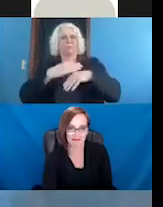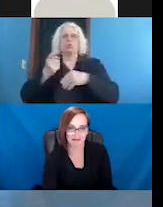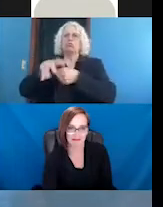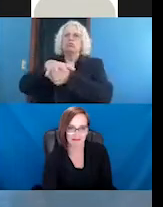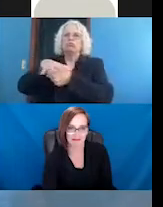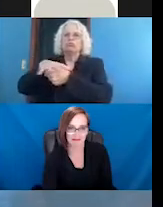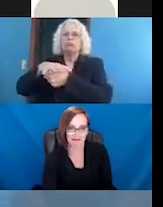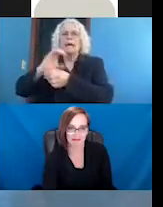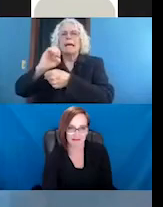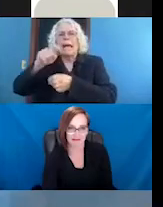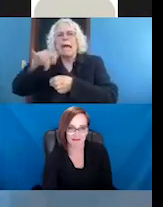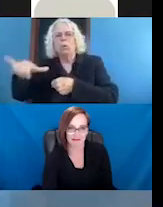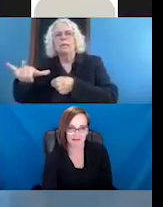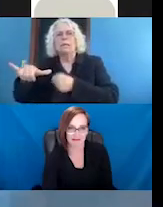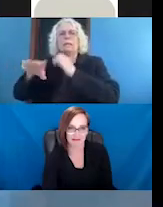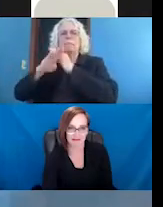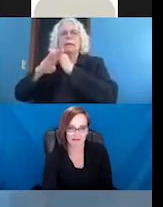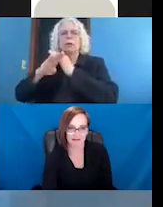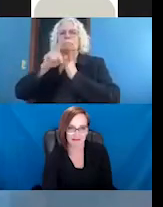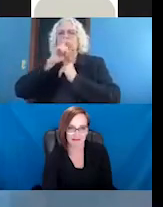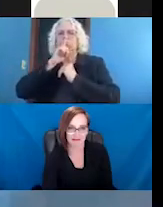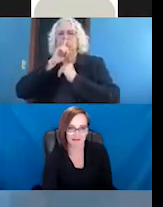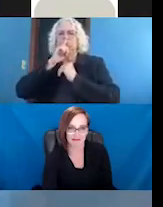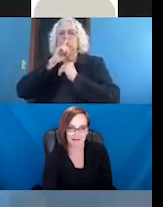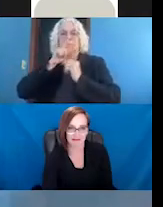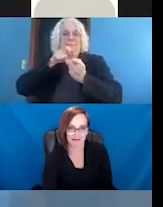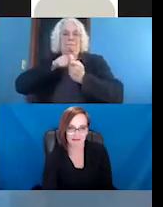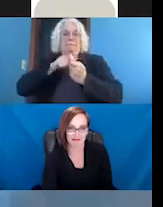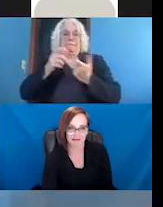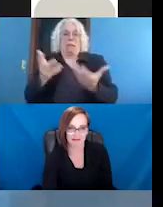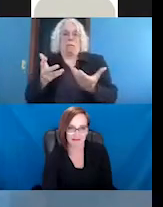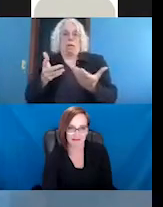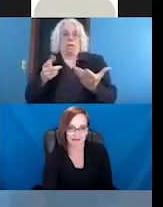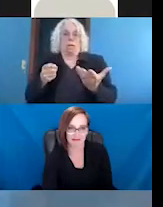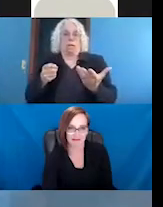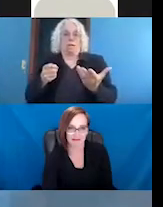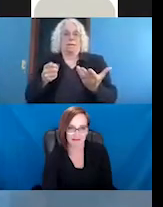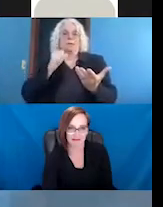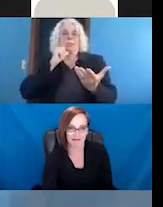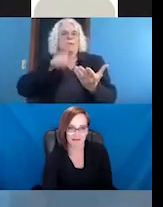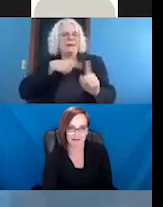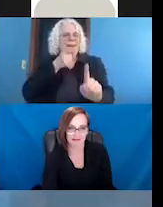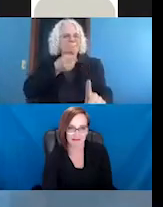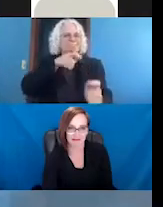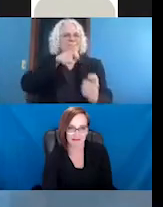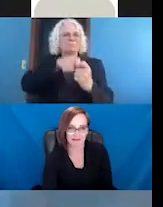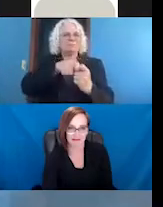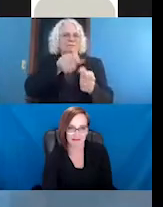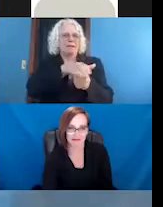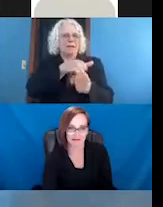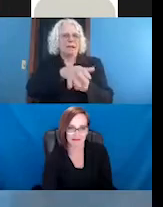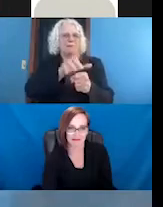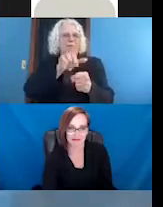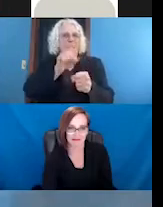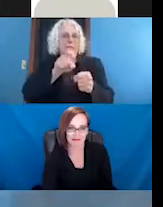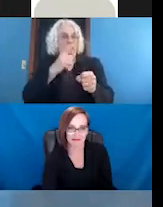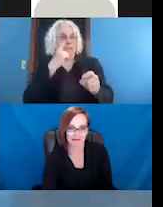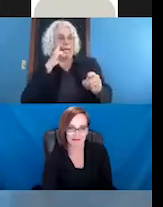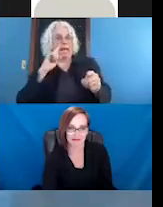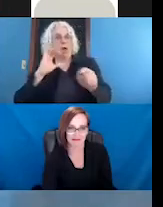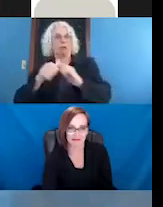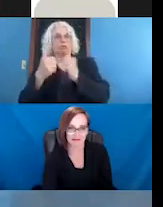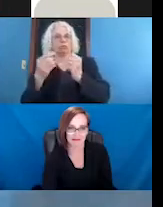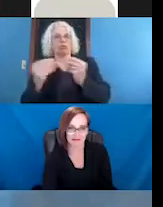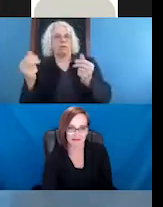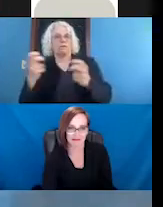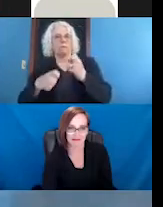barriers, but we're not specific about what those things are, and we're not tangible in kind of making sure we have solutions designed to address